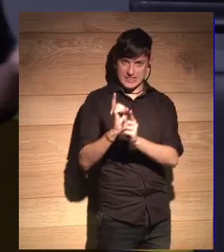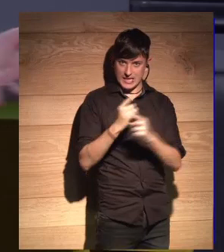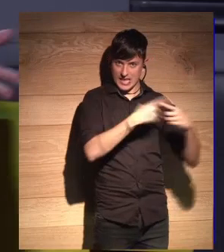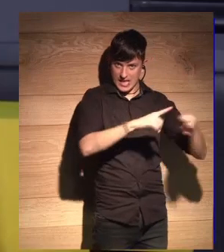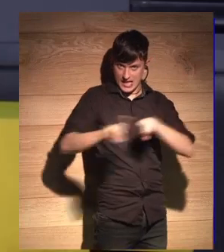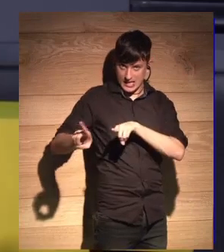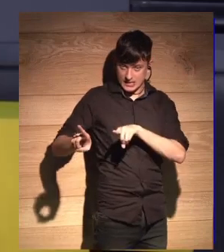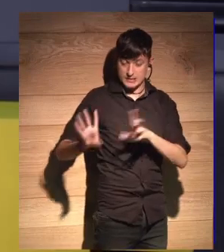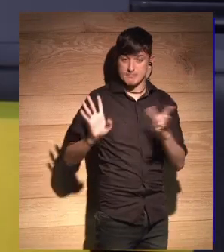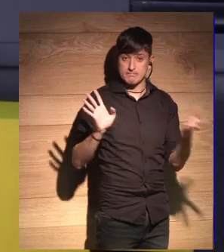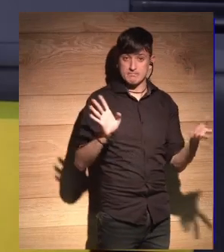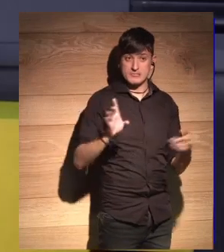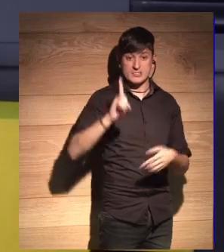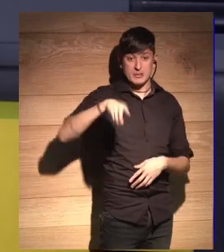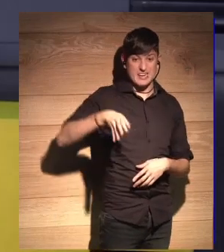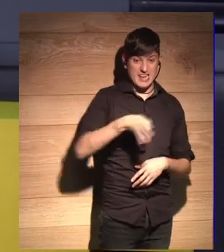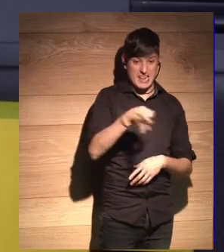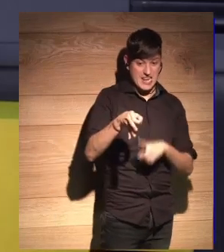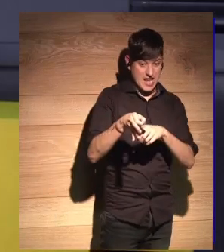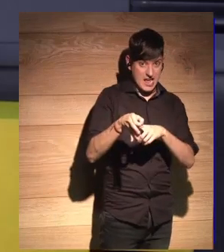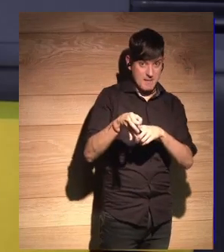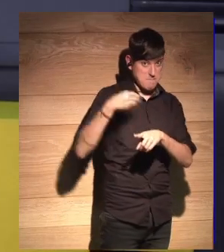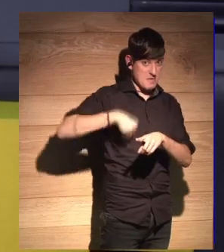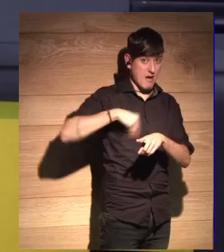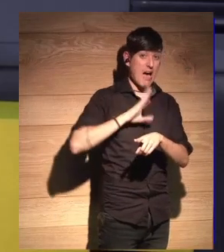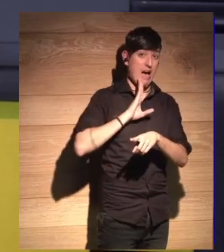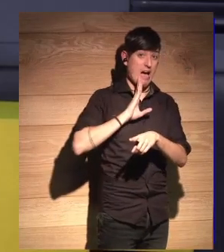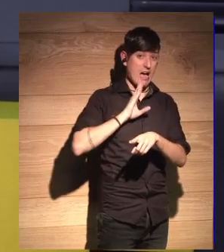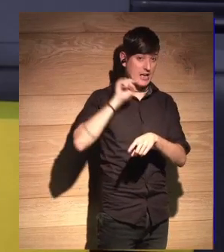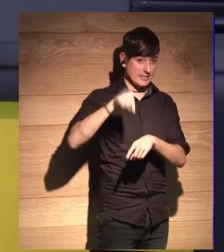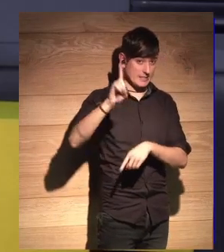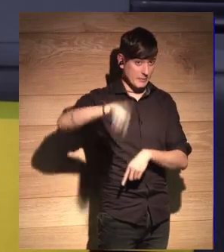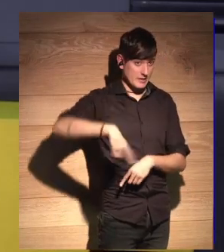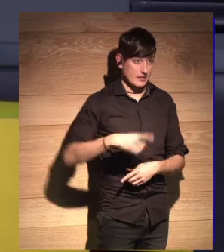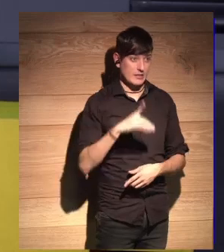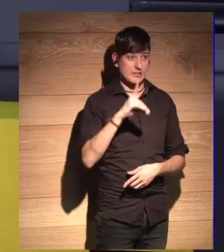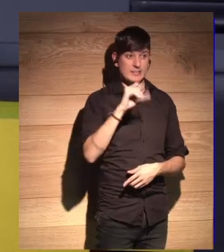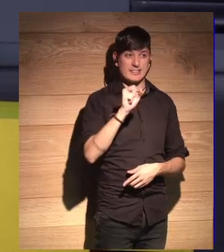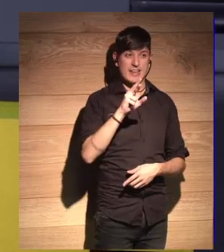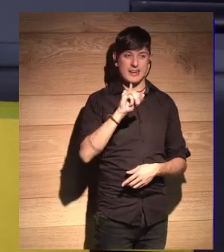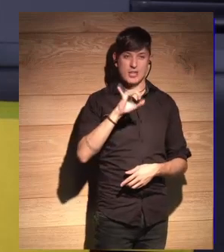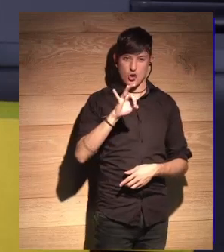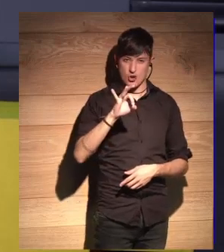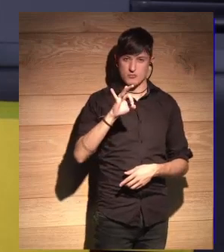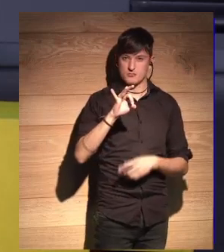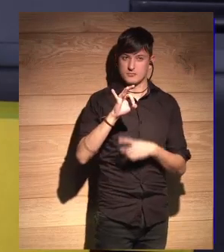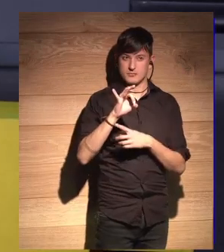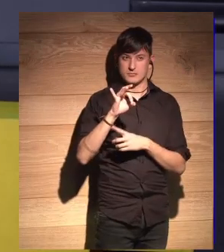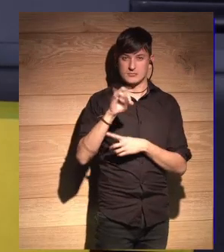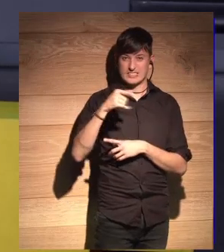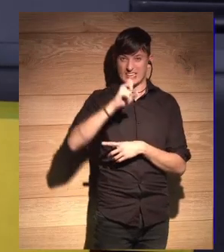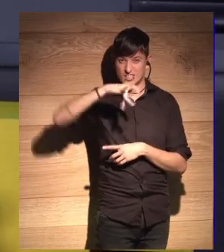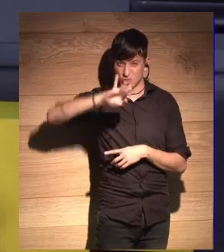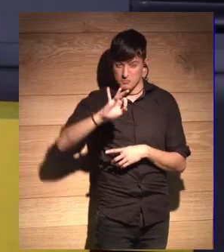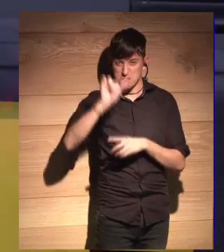to do. This was a Dario Argento Italian horror scene that we